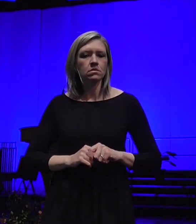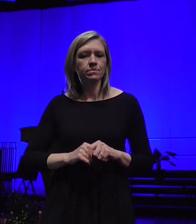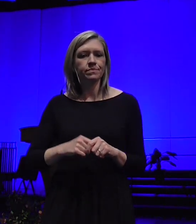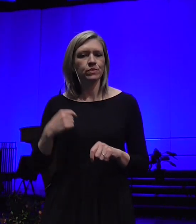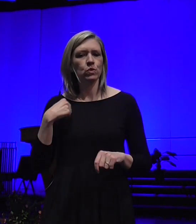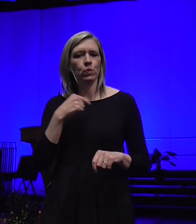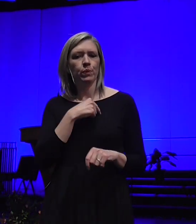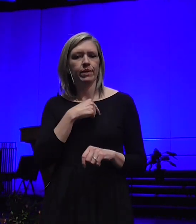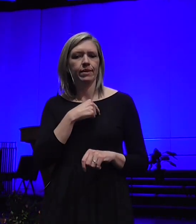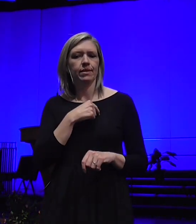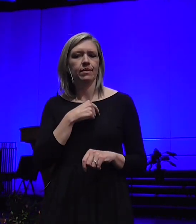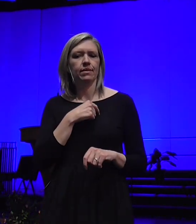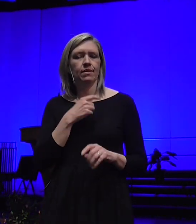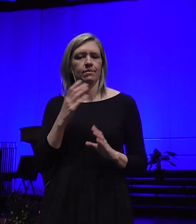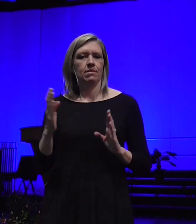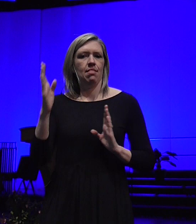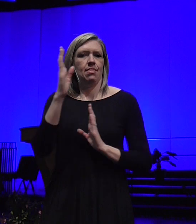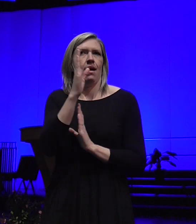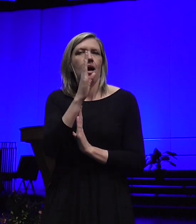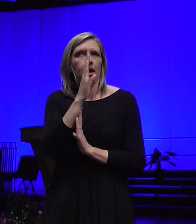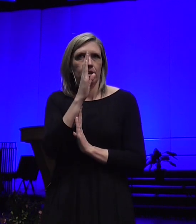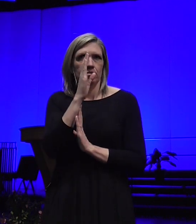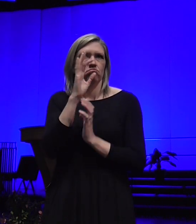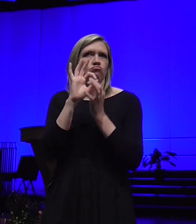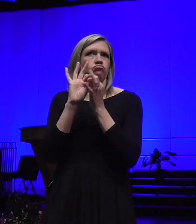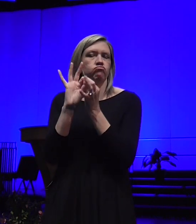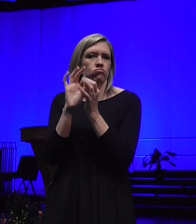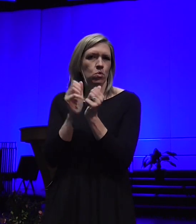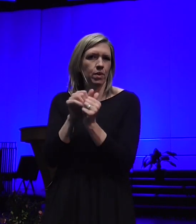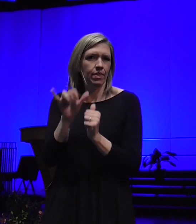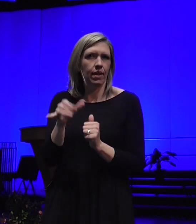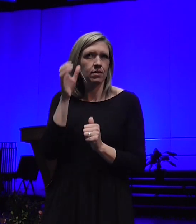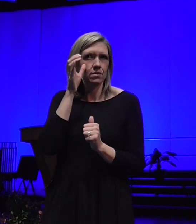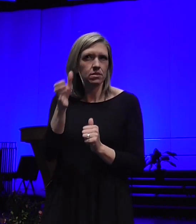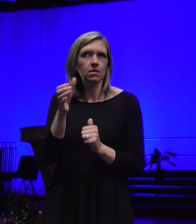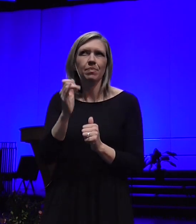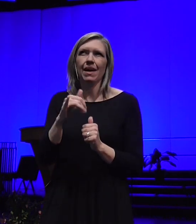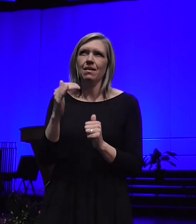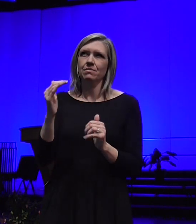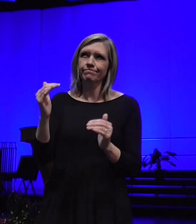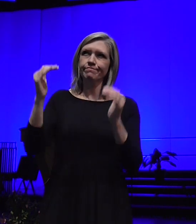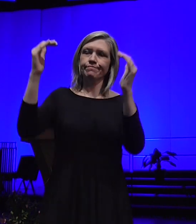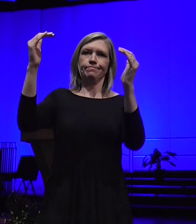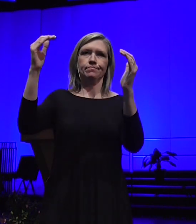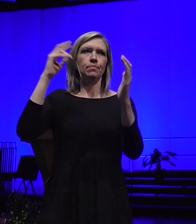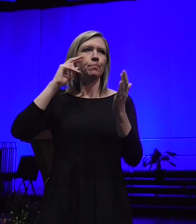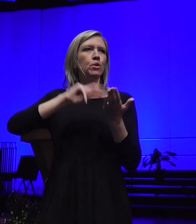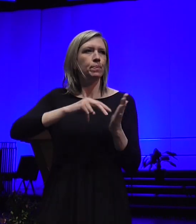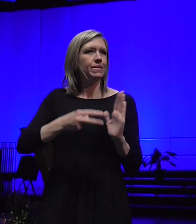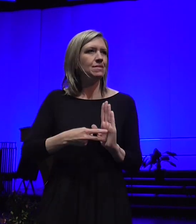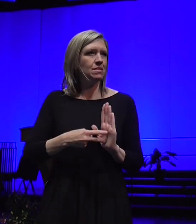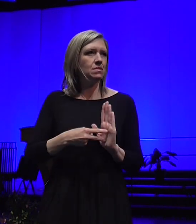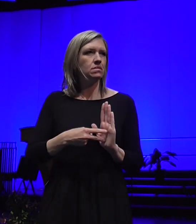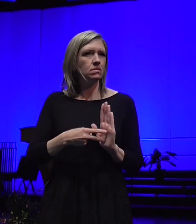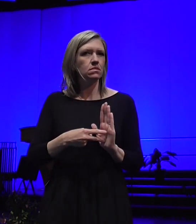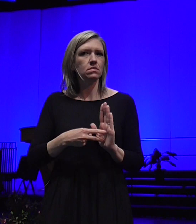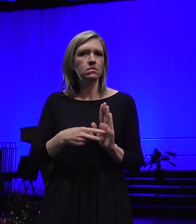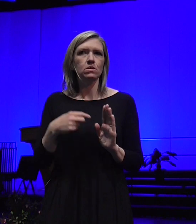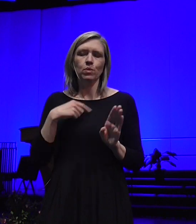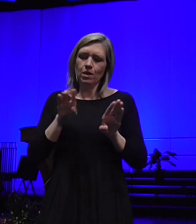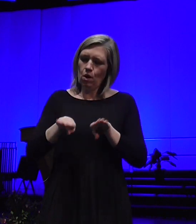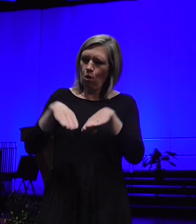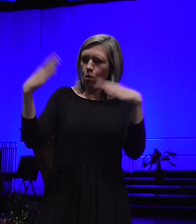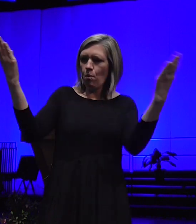And we align our consciousness with it, with a sense of high purpose. And we open to